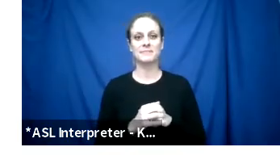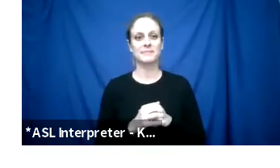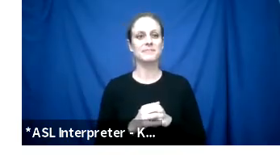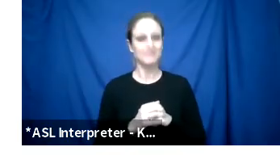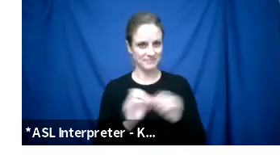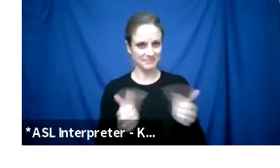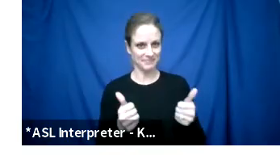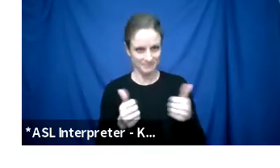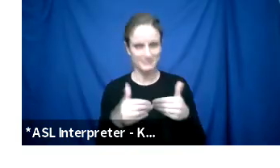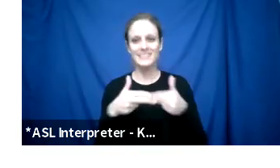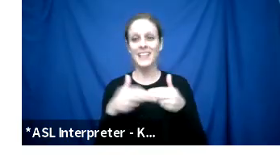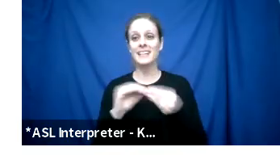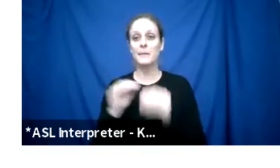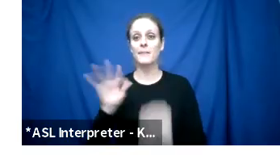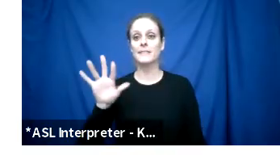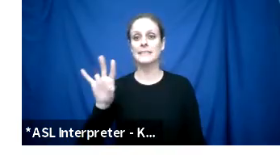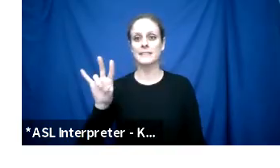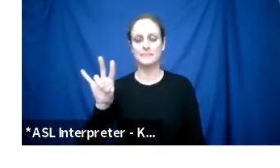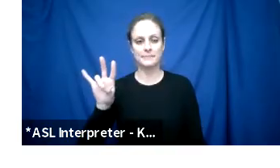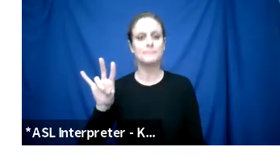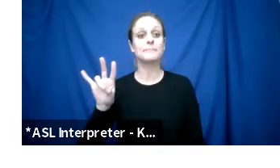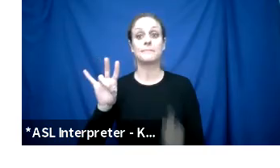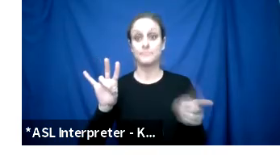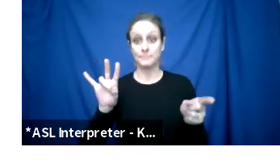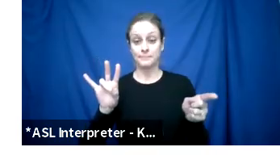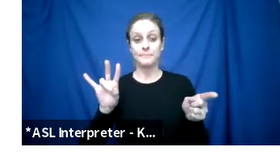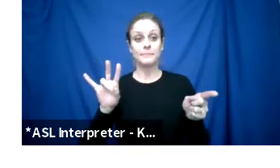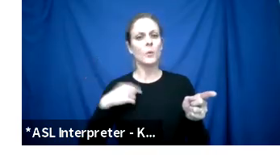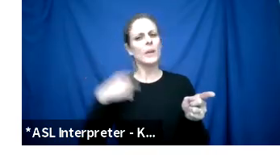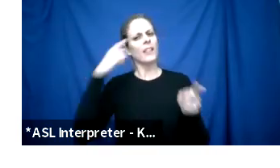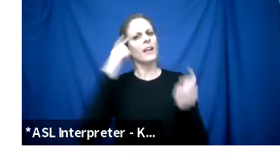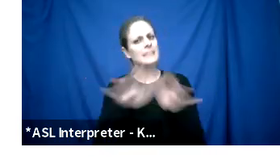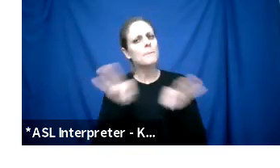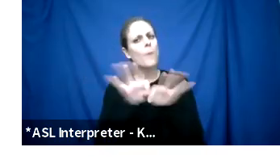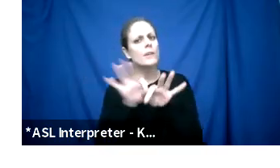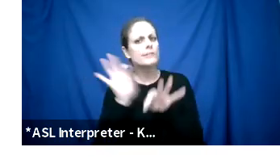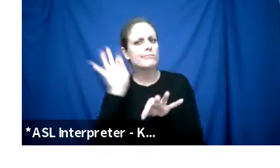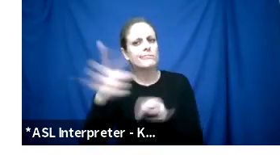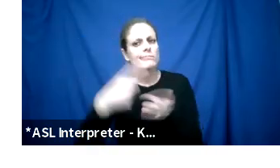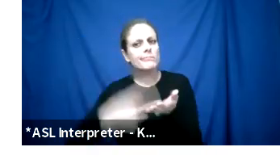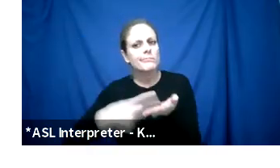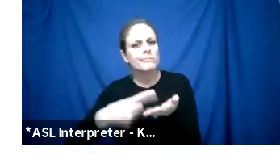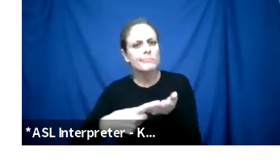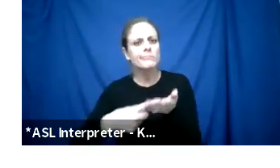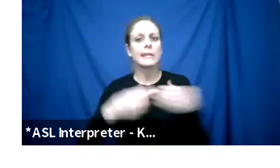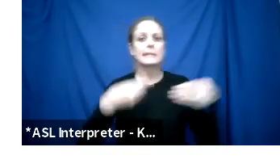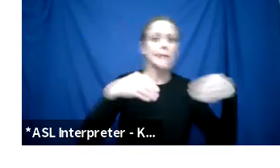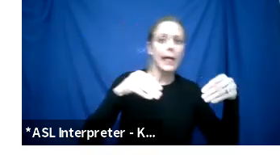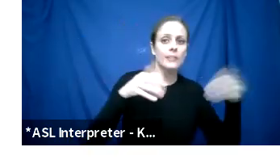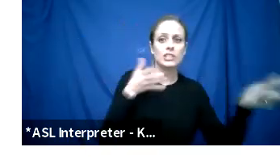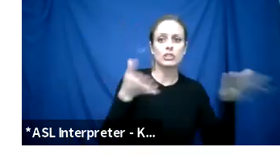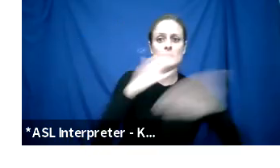There we go, slide number 57. And slide number 57, we thought it was important to talk a little bit about sales and service